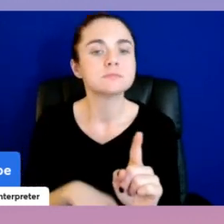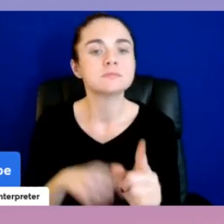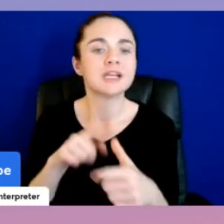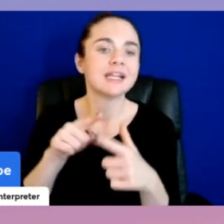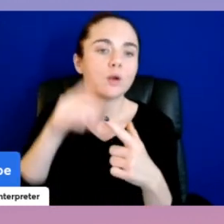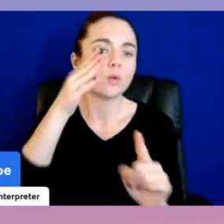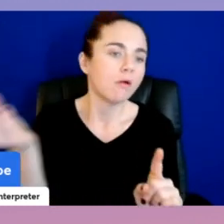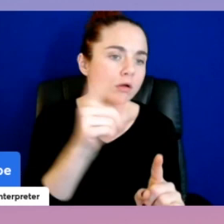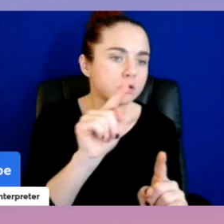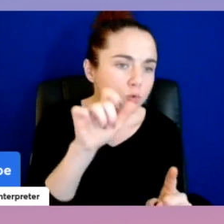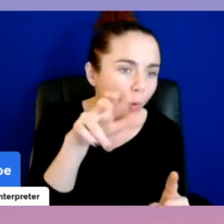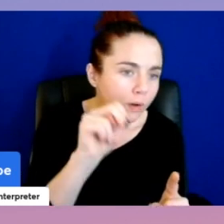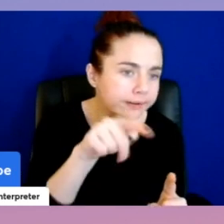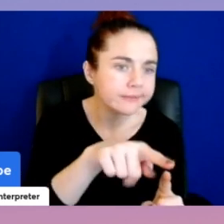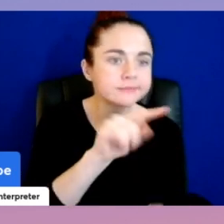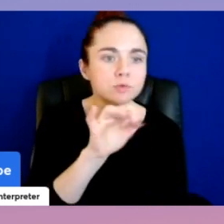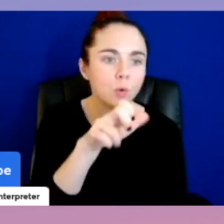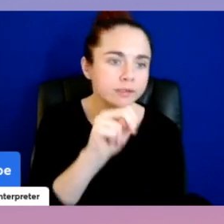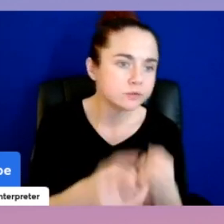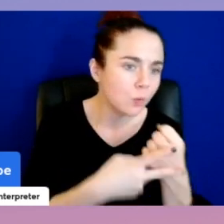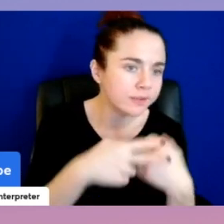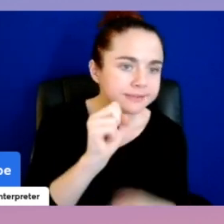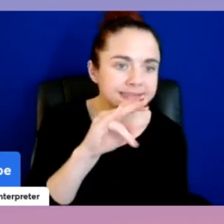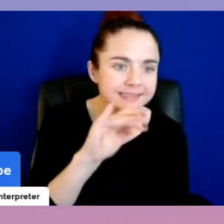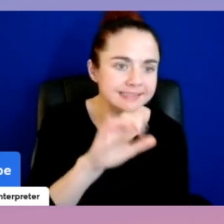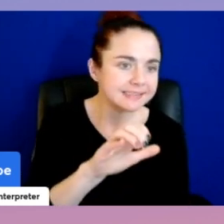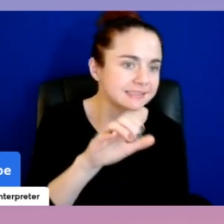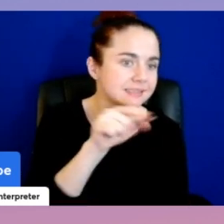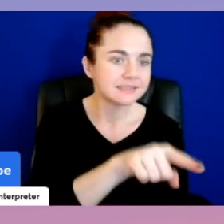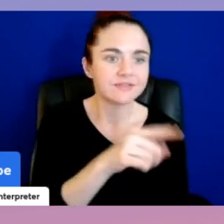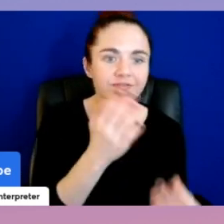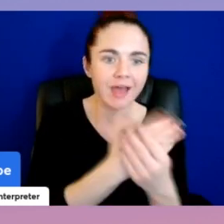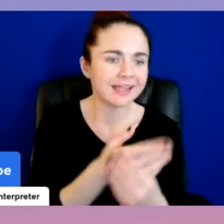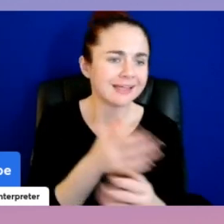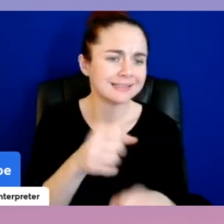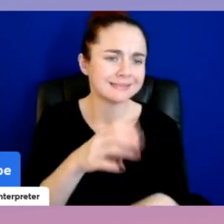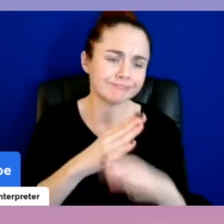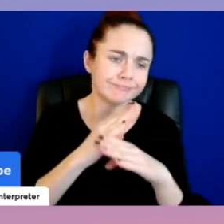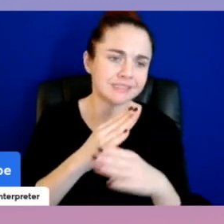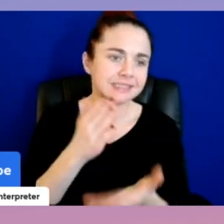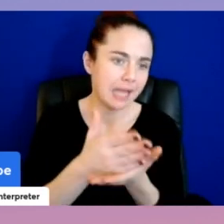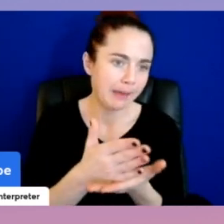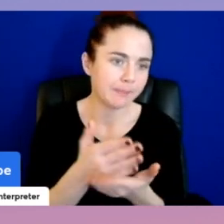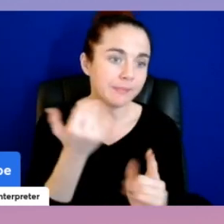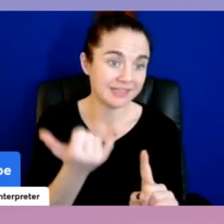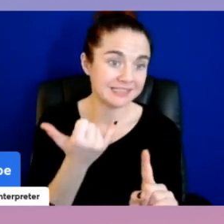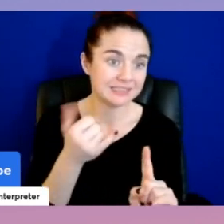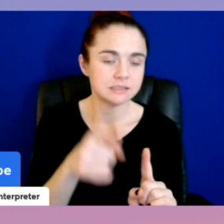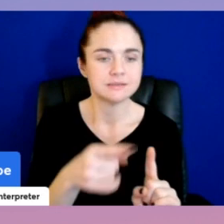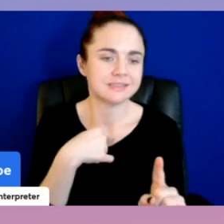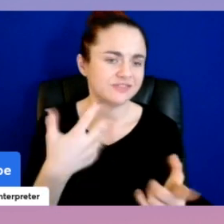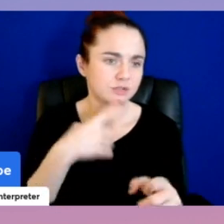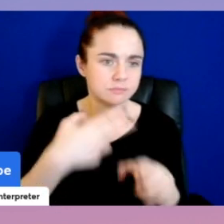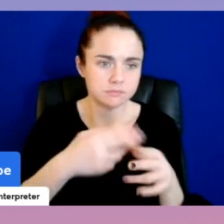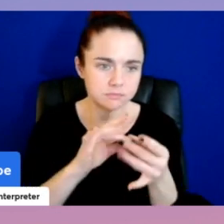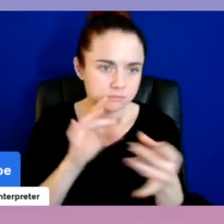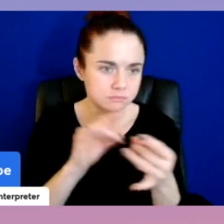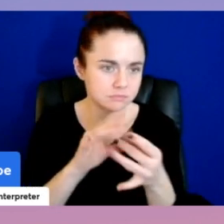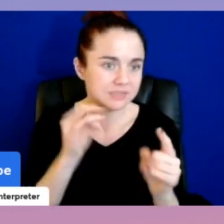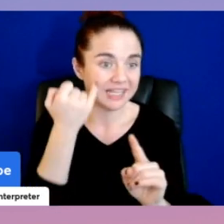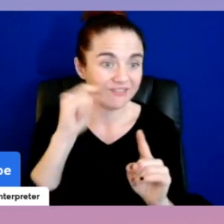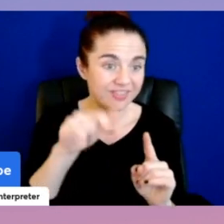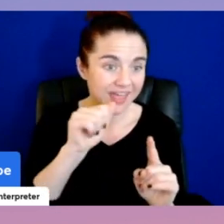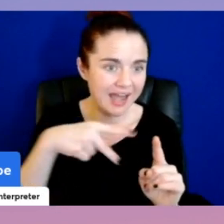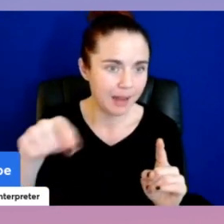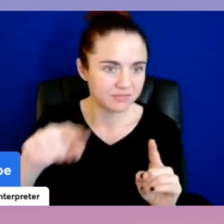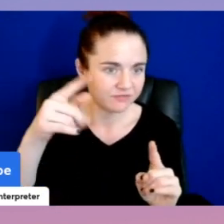with a token. That token gets stored in the sync file. And we can stop here, as I mentioned before. If the application is Vault aware, it can retrieve the token from here